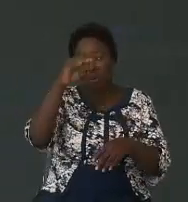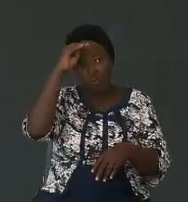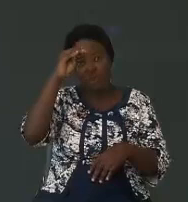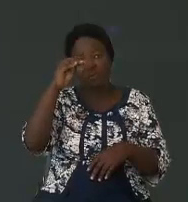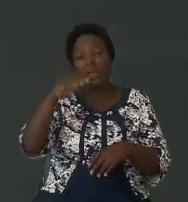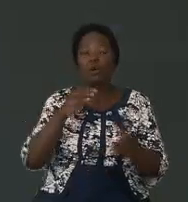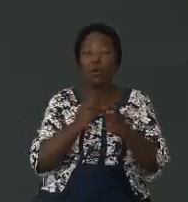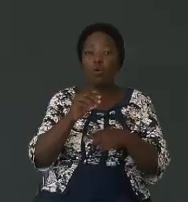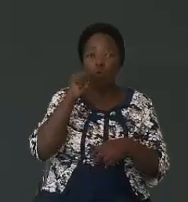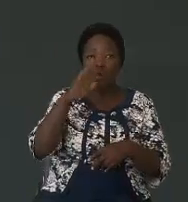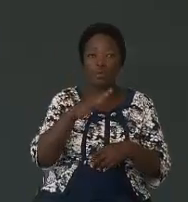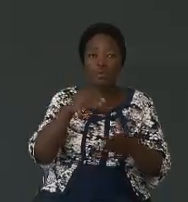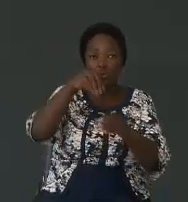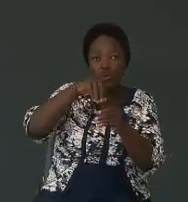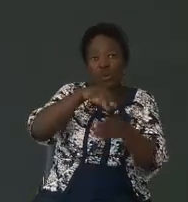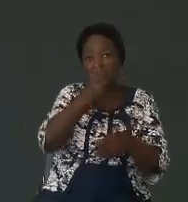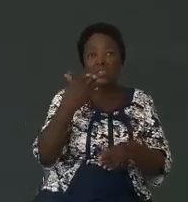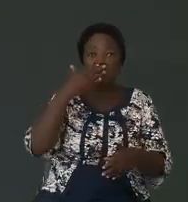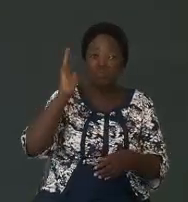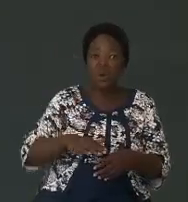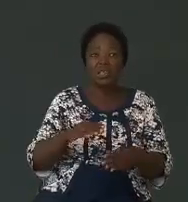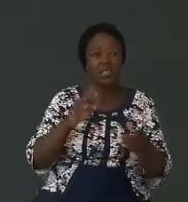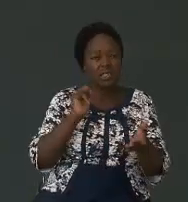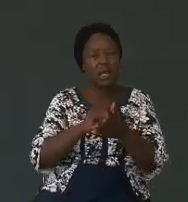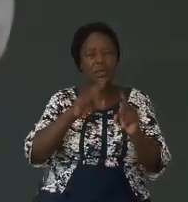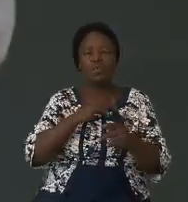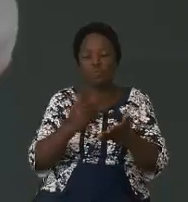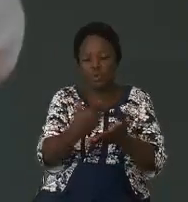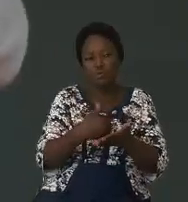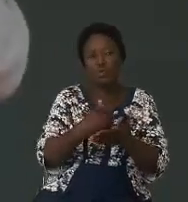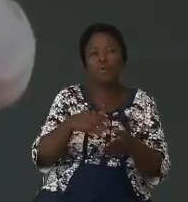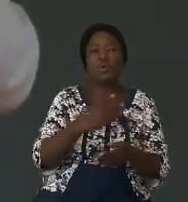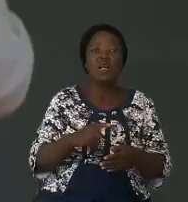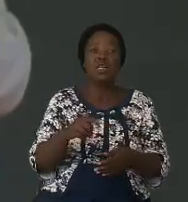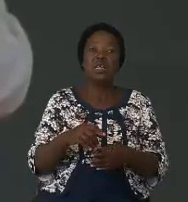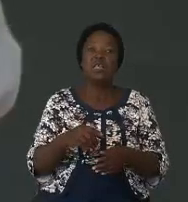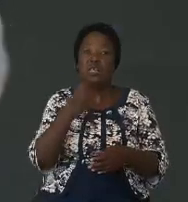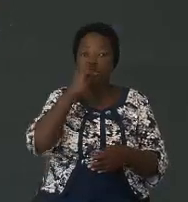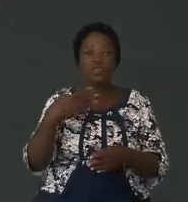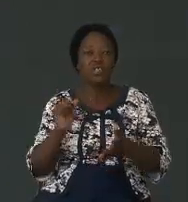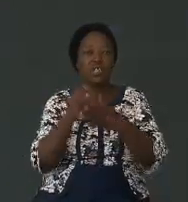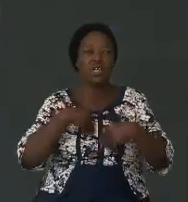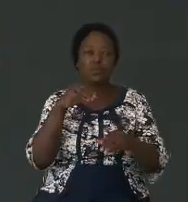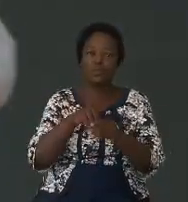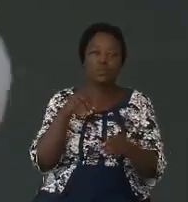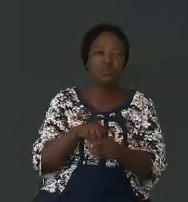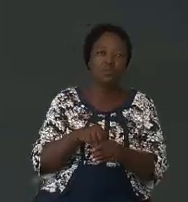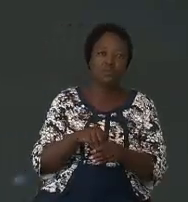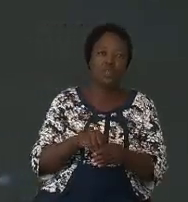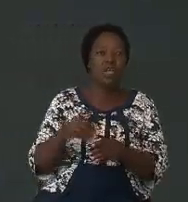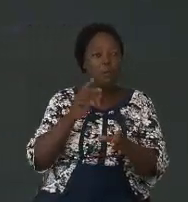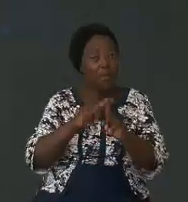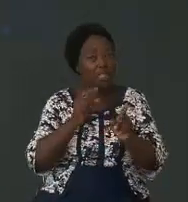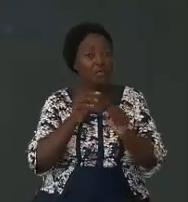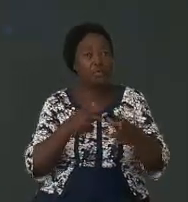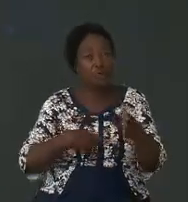anyone sows something bad to the flesh, he will reap the destruction of the flesh. But now,